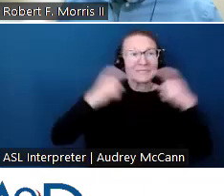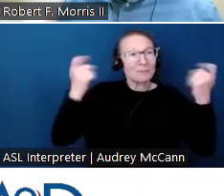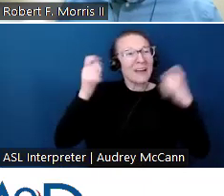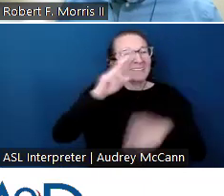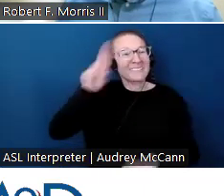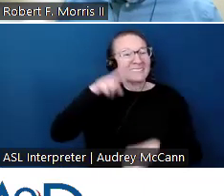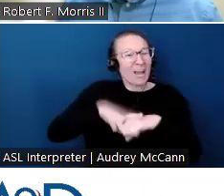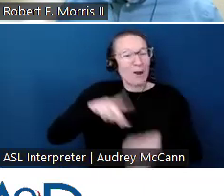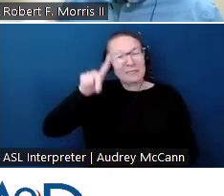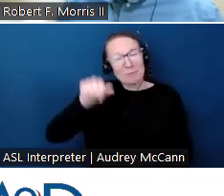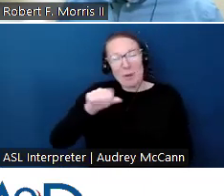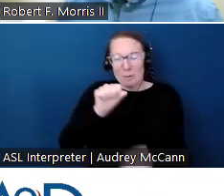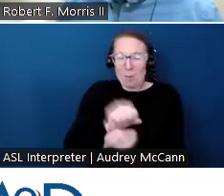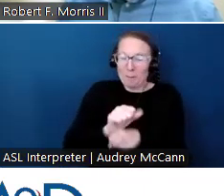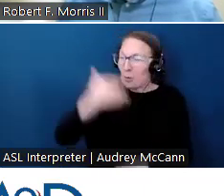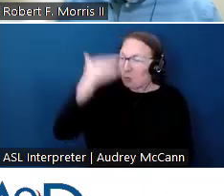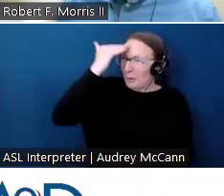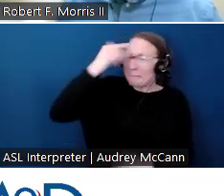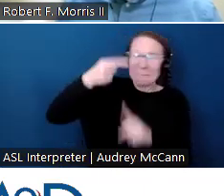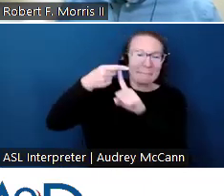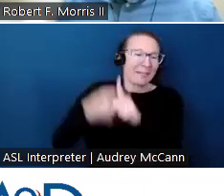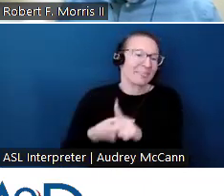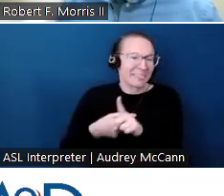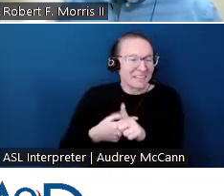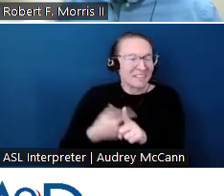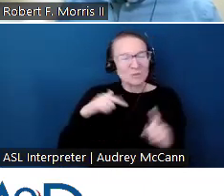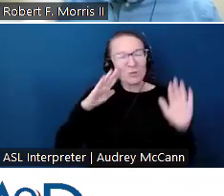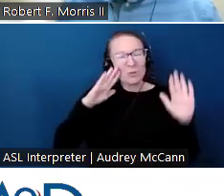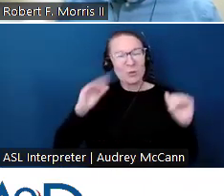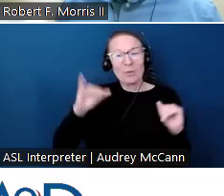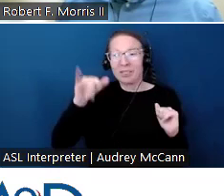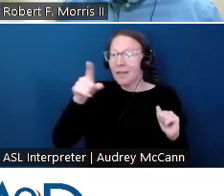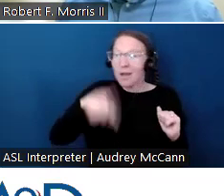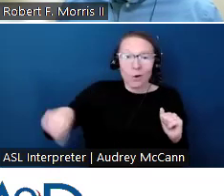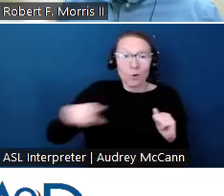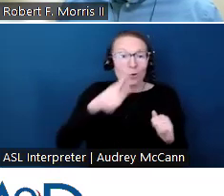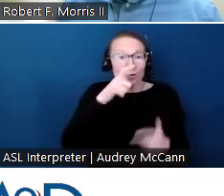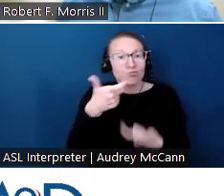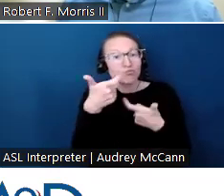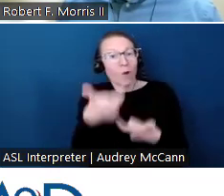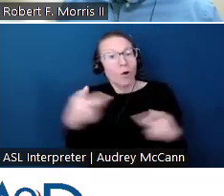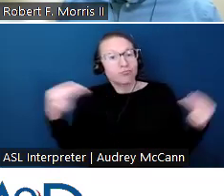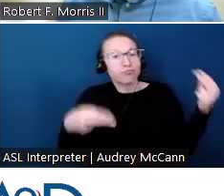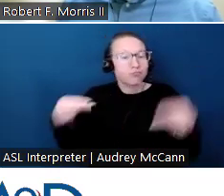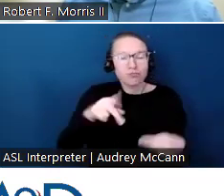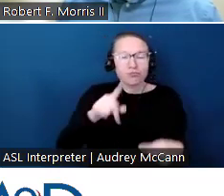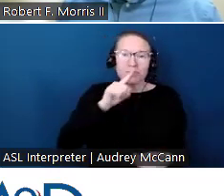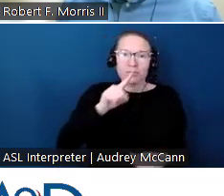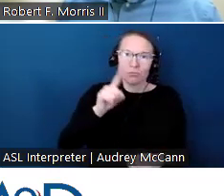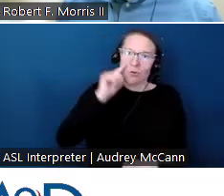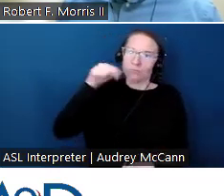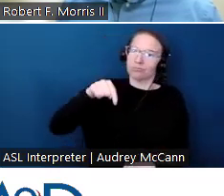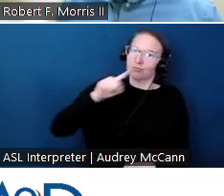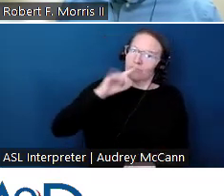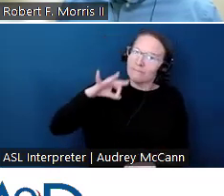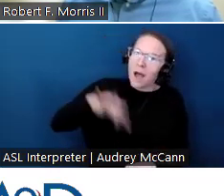Disability Employment Awareness Month. And I hope that our participants today really found value in all the important